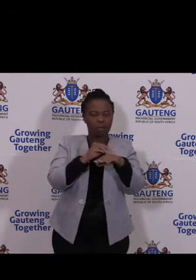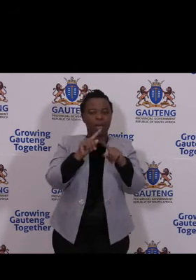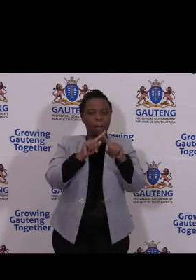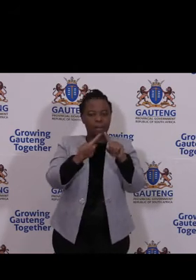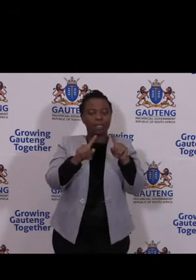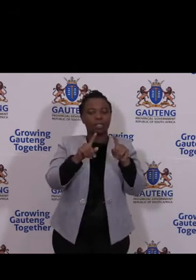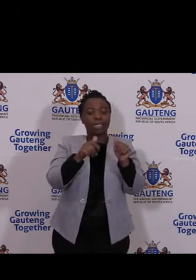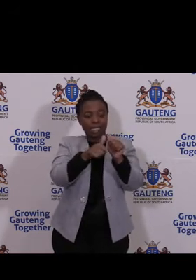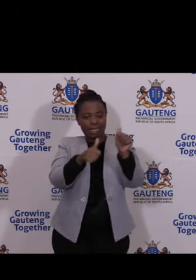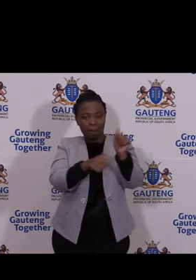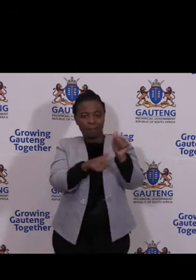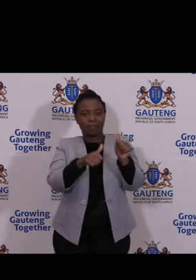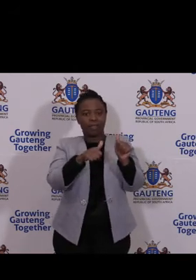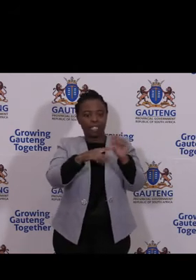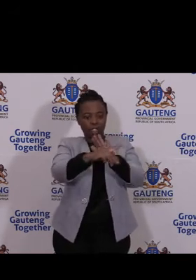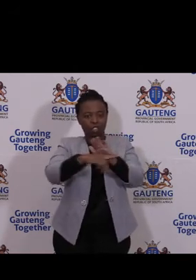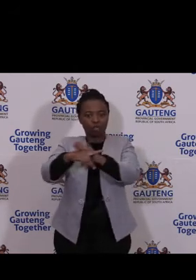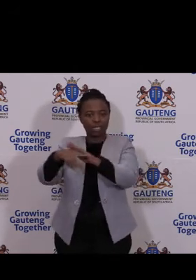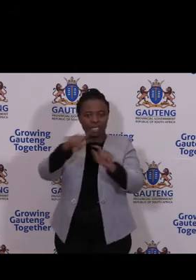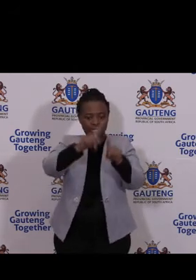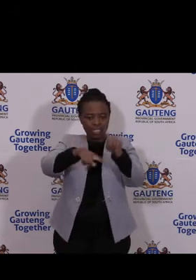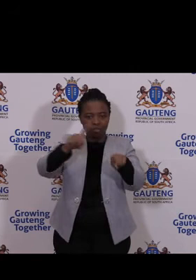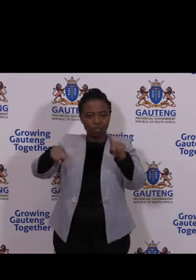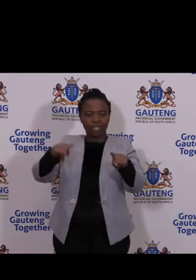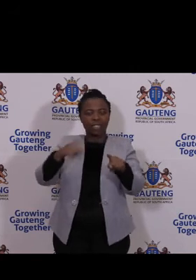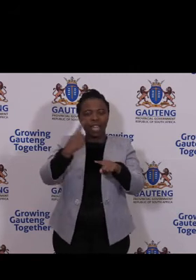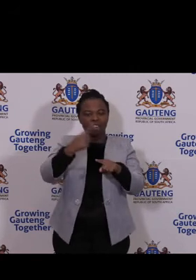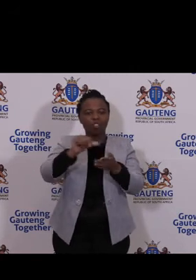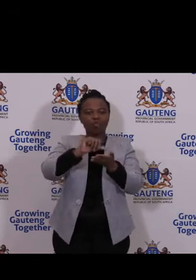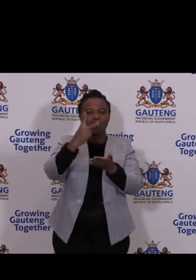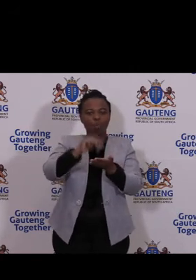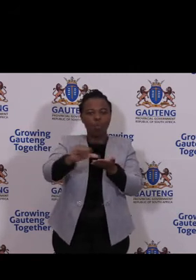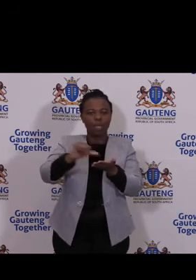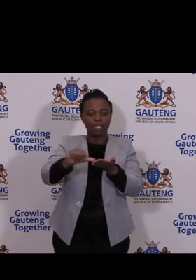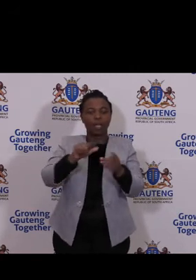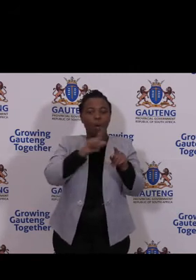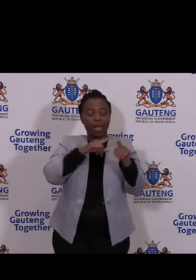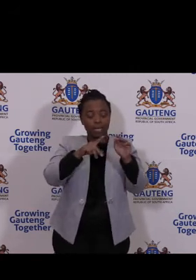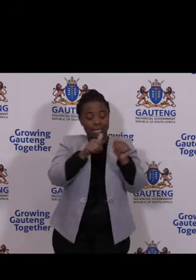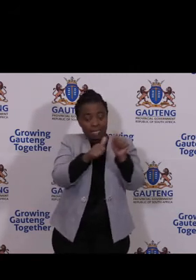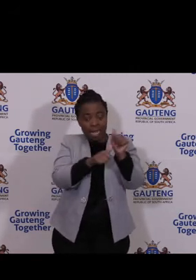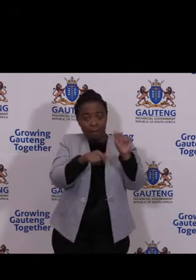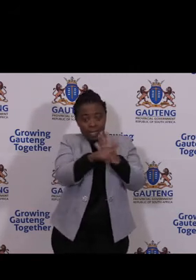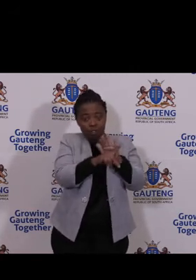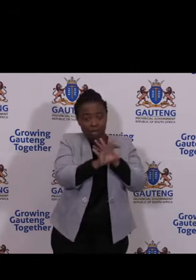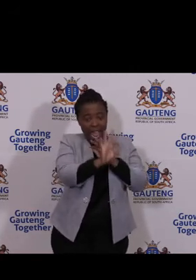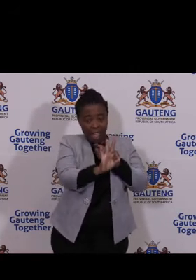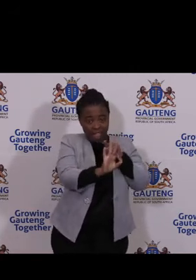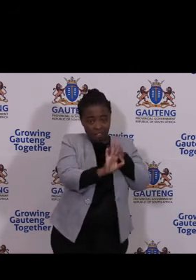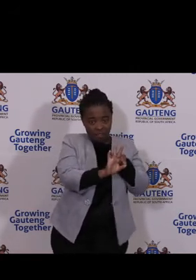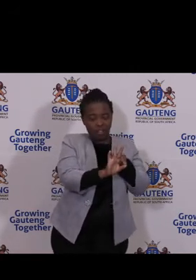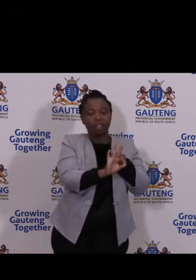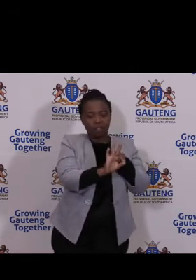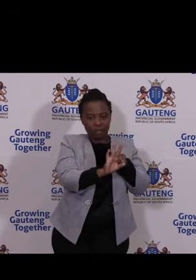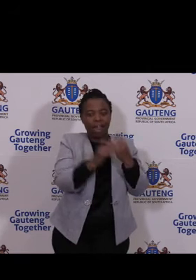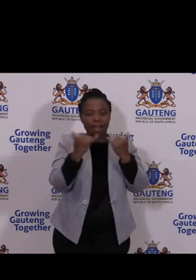sub-districts almost every 2 weeks. At some point, we were worried about sub-district F, but now it has been overtaken by